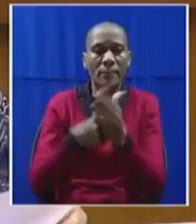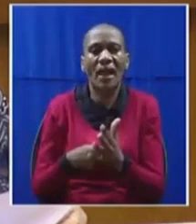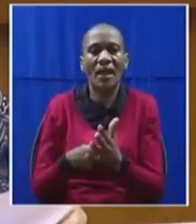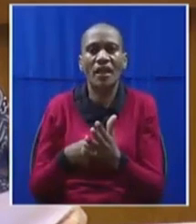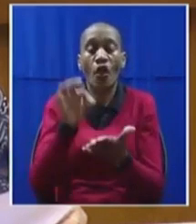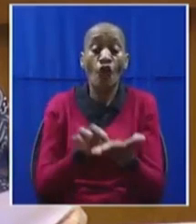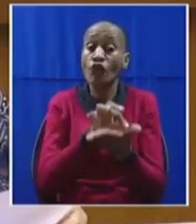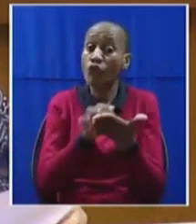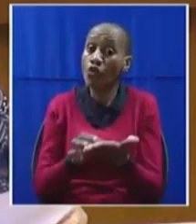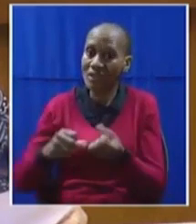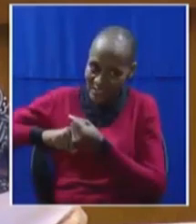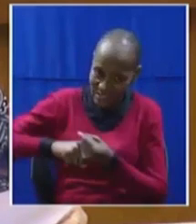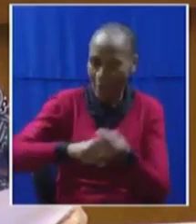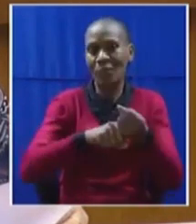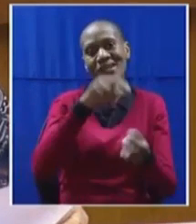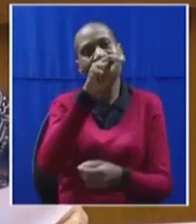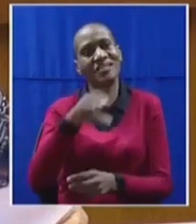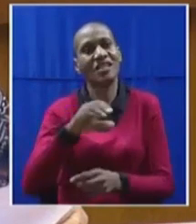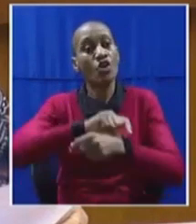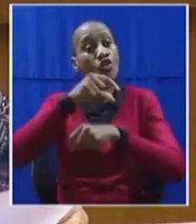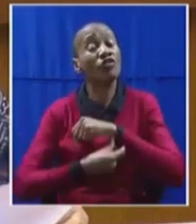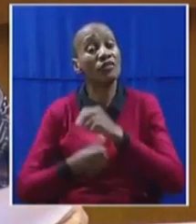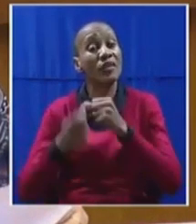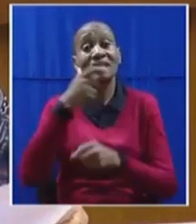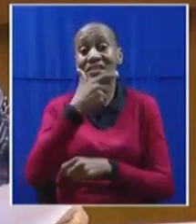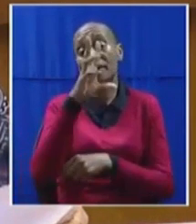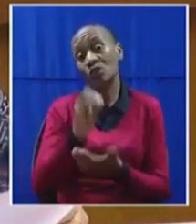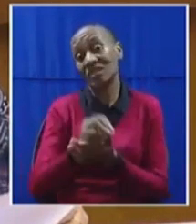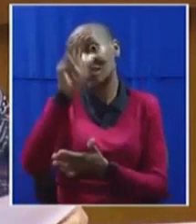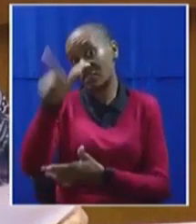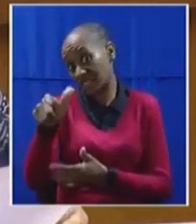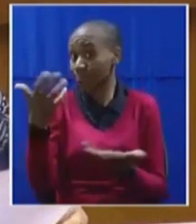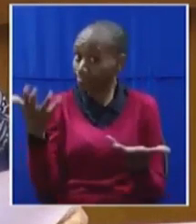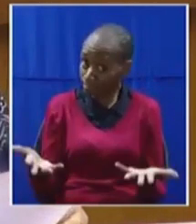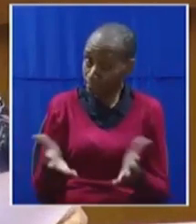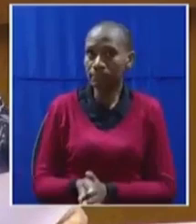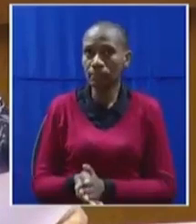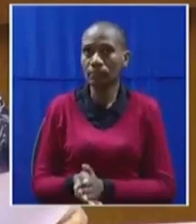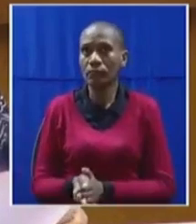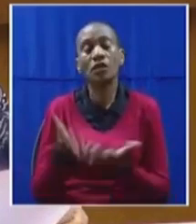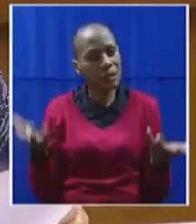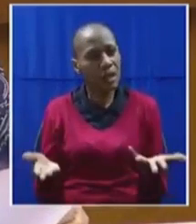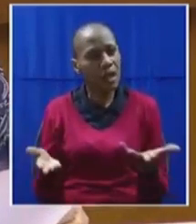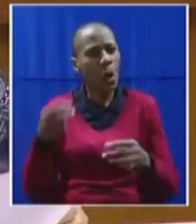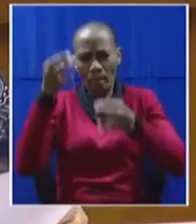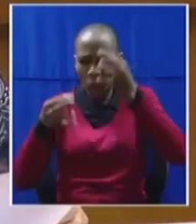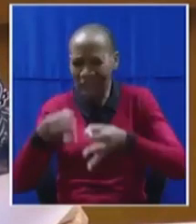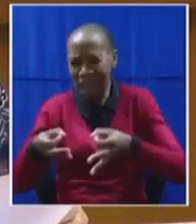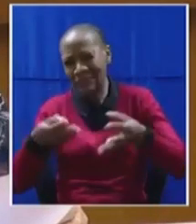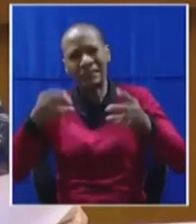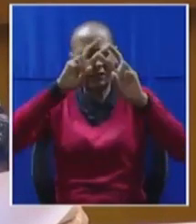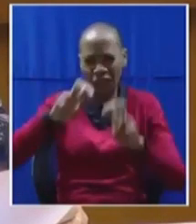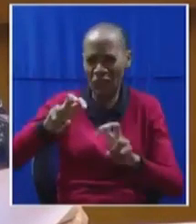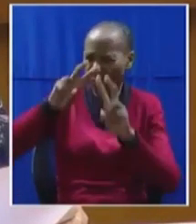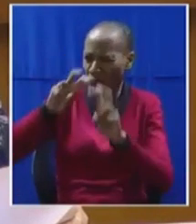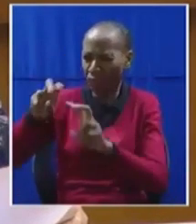at the ANC National Elective Conference in December 2017. There are the complex, politically sensitive